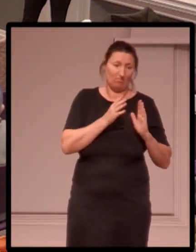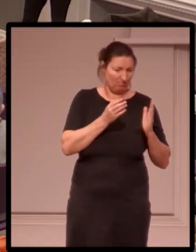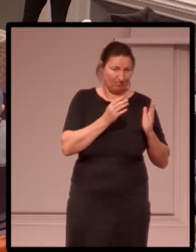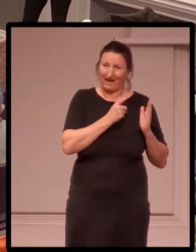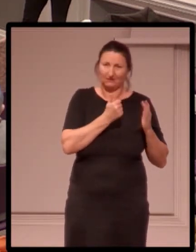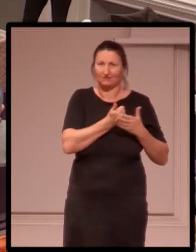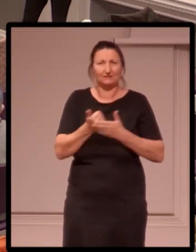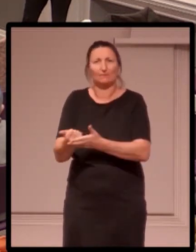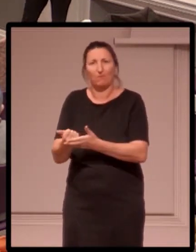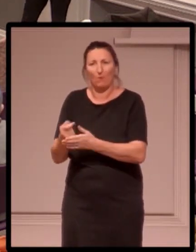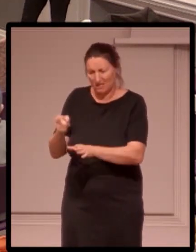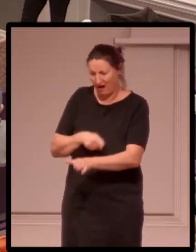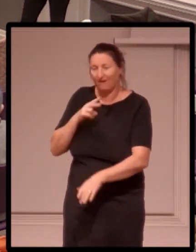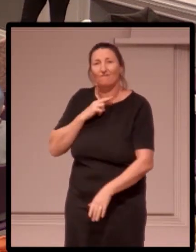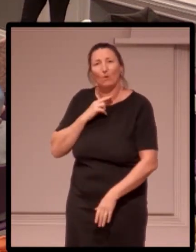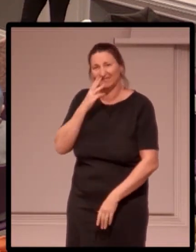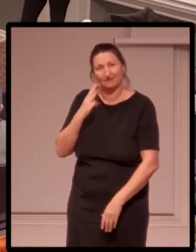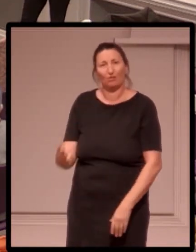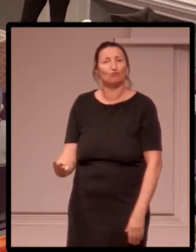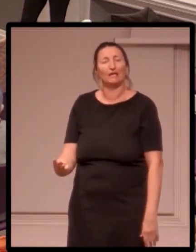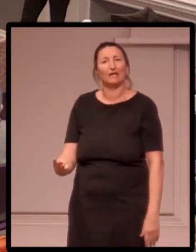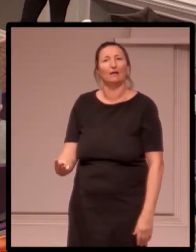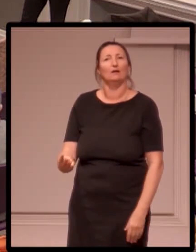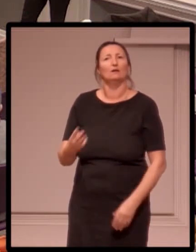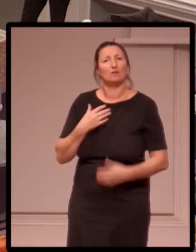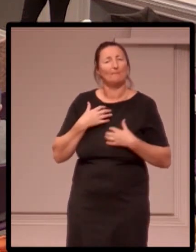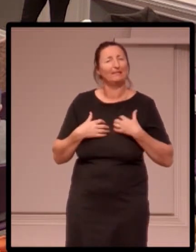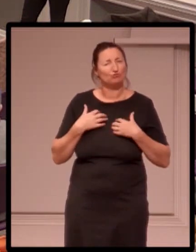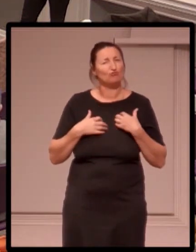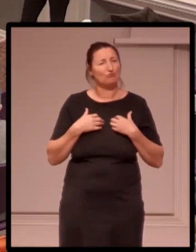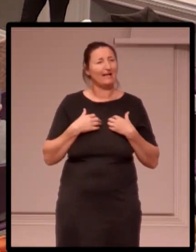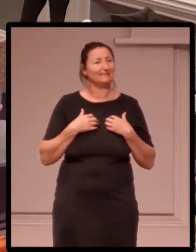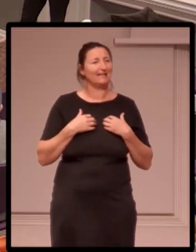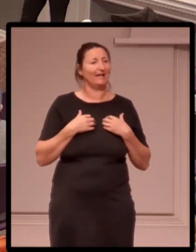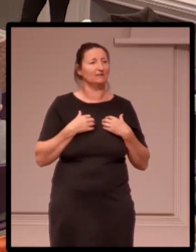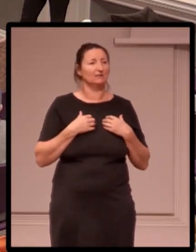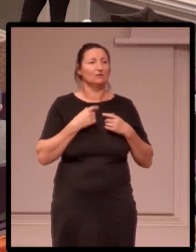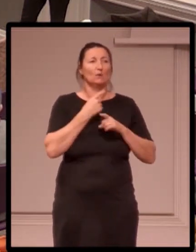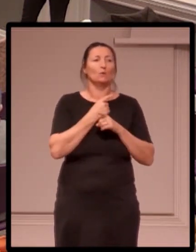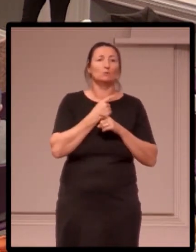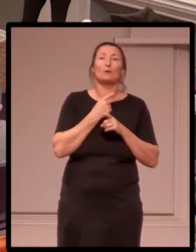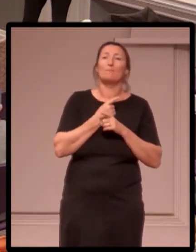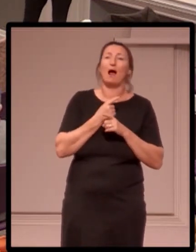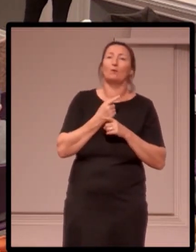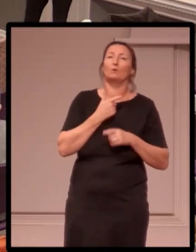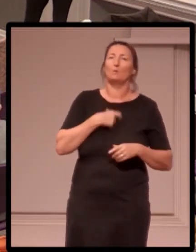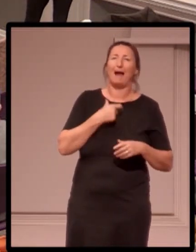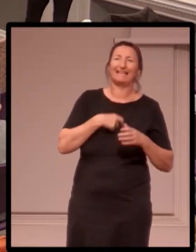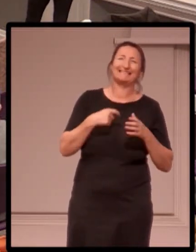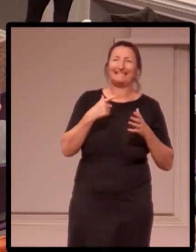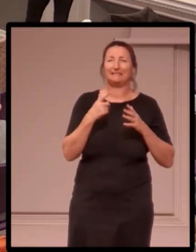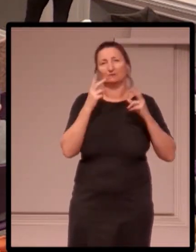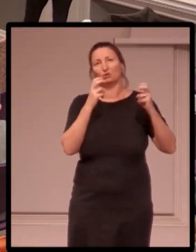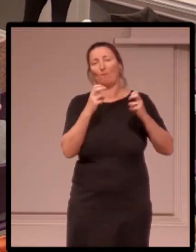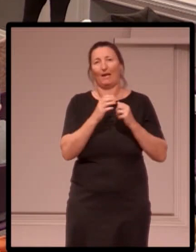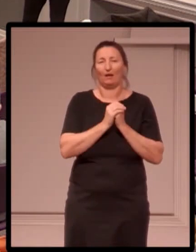supporting hearing those younger voices. So I'm really, really interested, particularly given the theme of arts and humanities, as to how